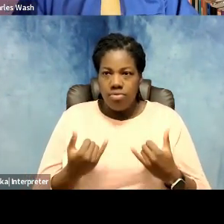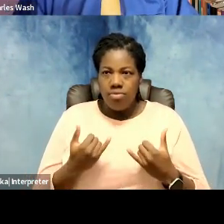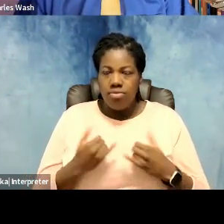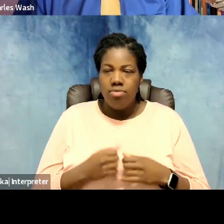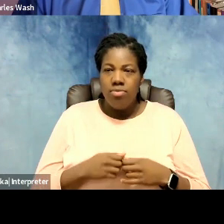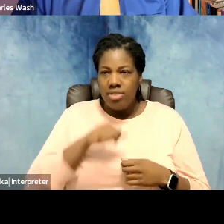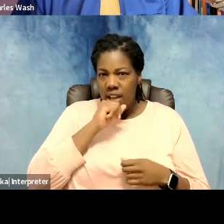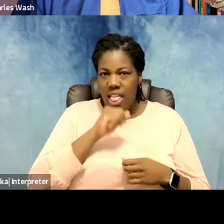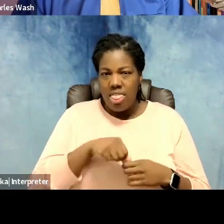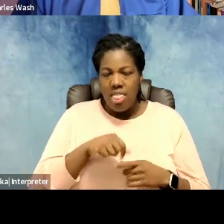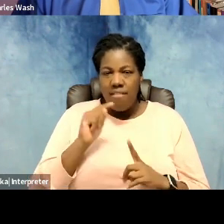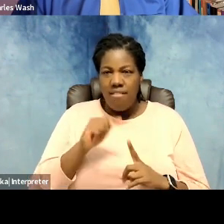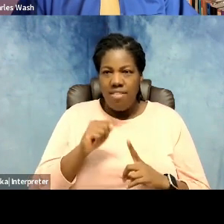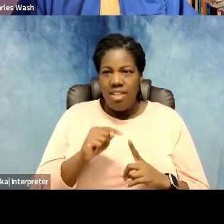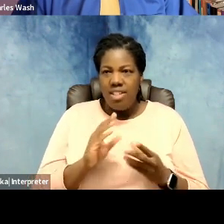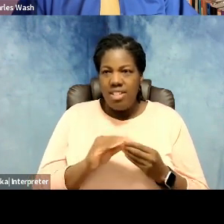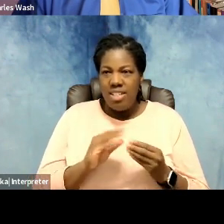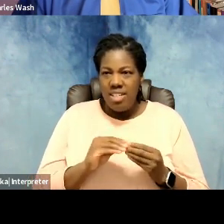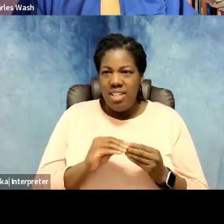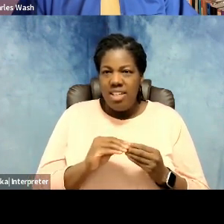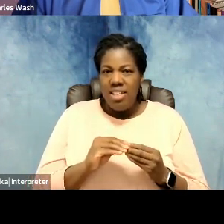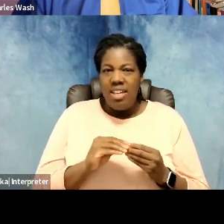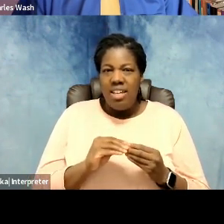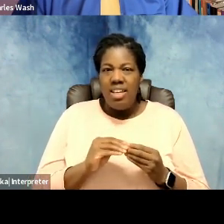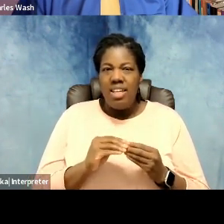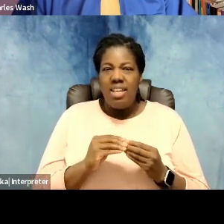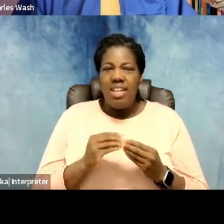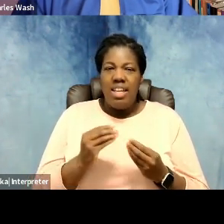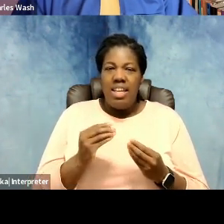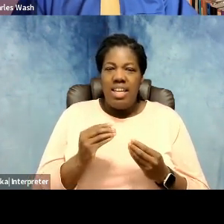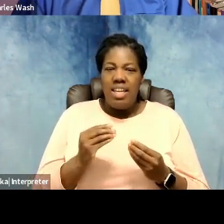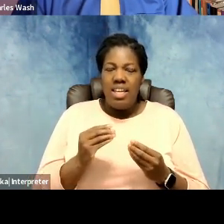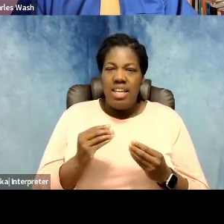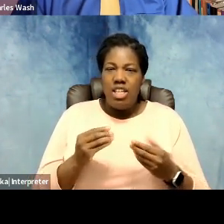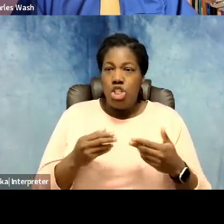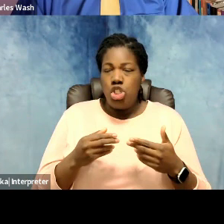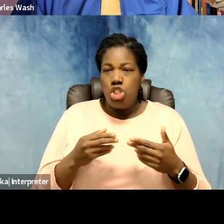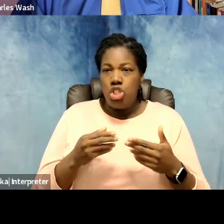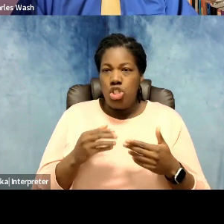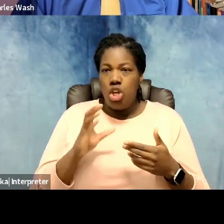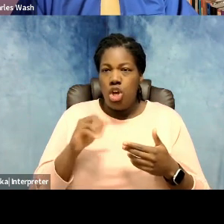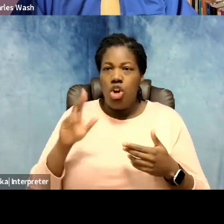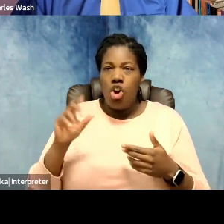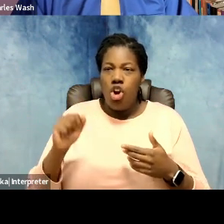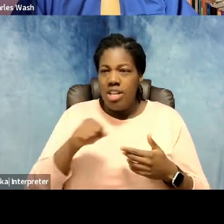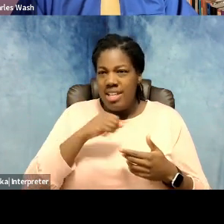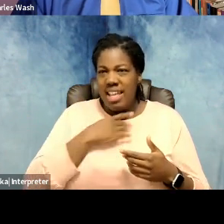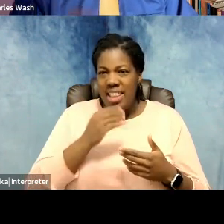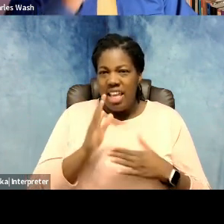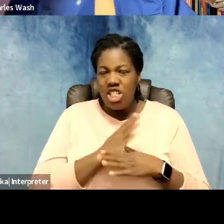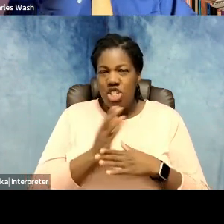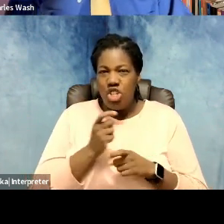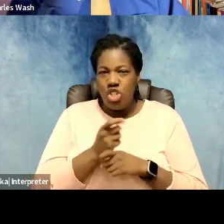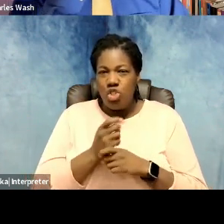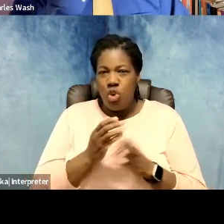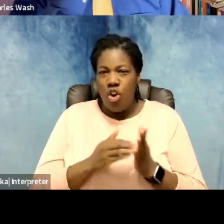I love this riddle. By the way, it's a deck of cards for those who are not aware, but I like sharing this riddle just quite a bit to